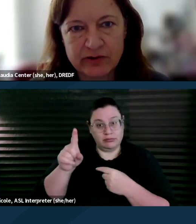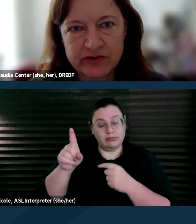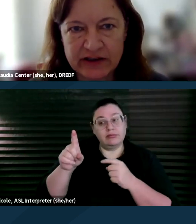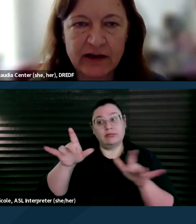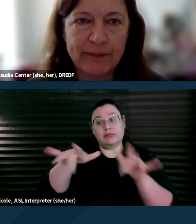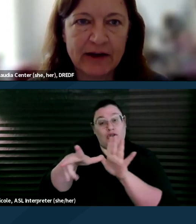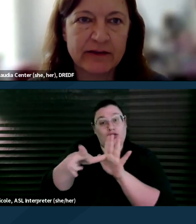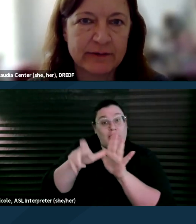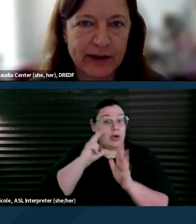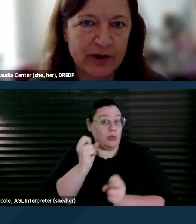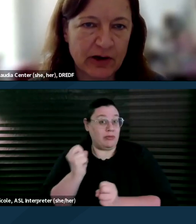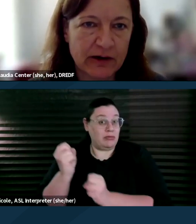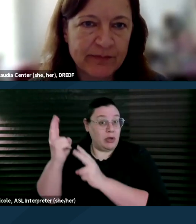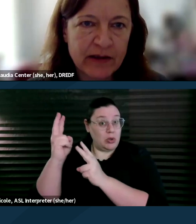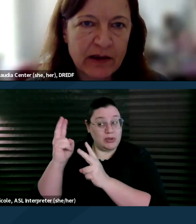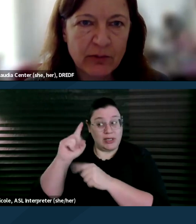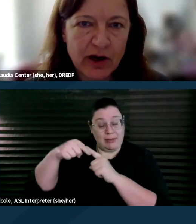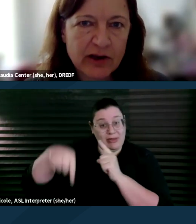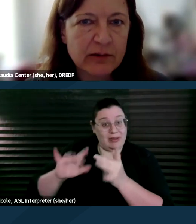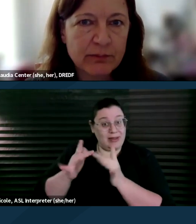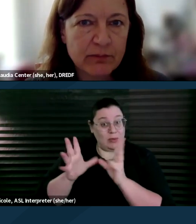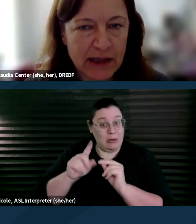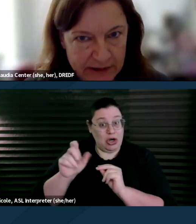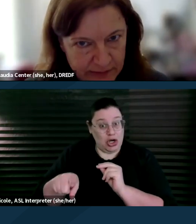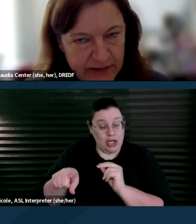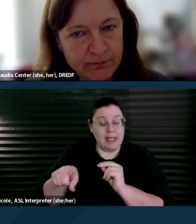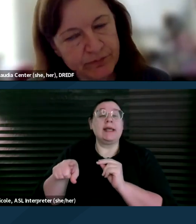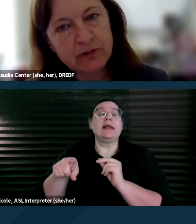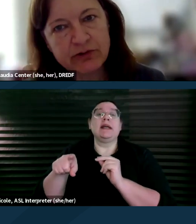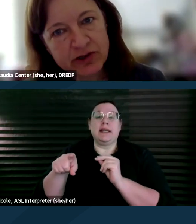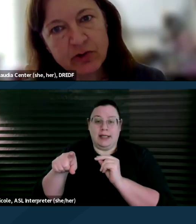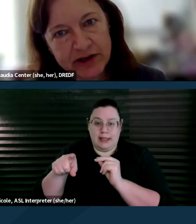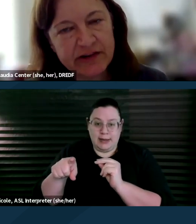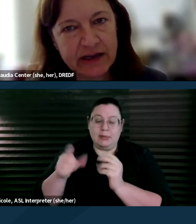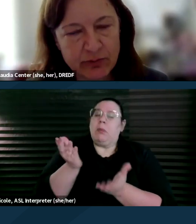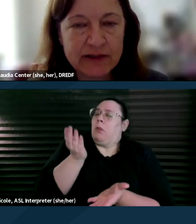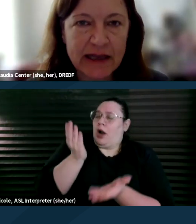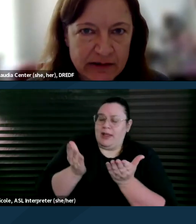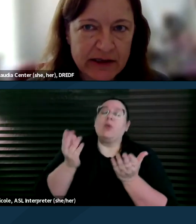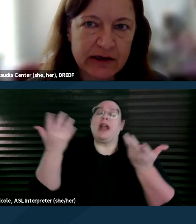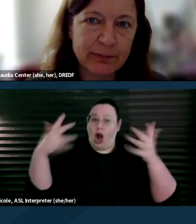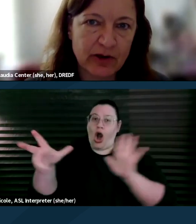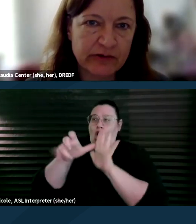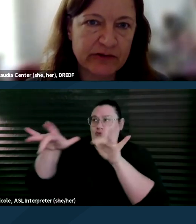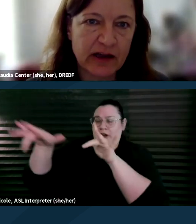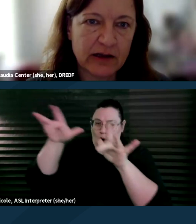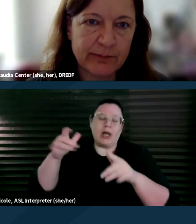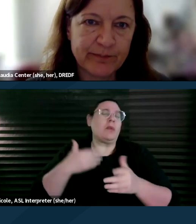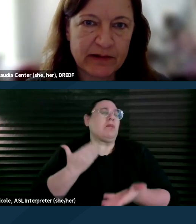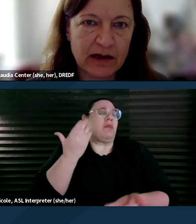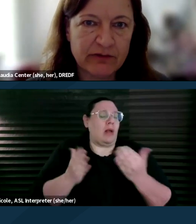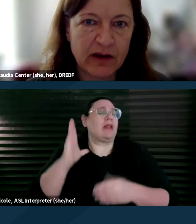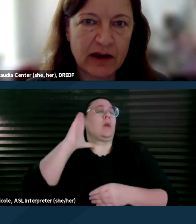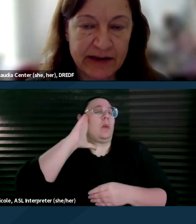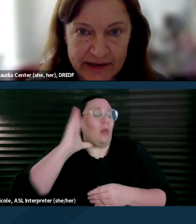will be posted about this webinar. We are going to we're recording today, and we're likely going to post